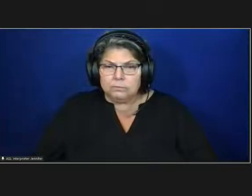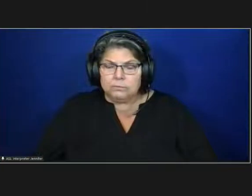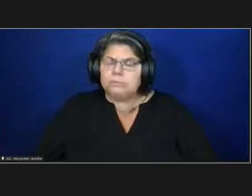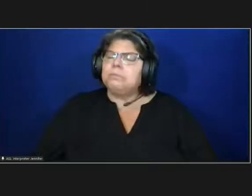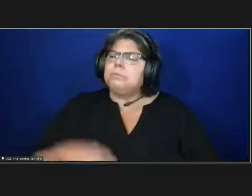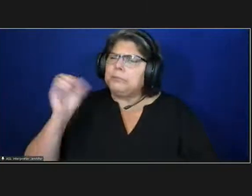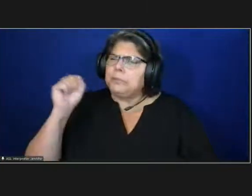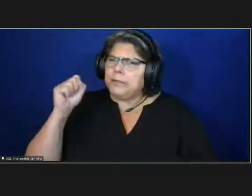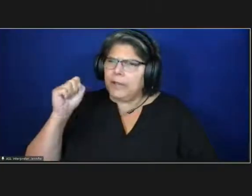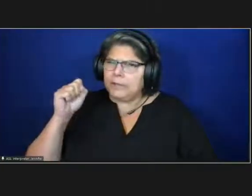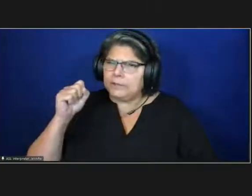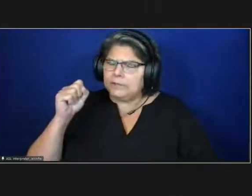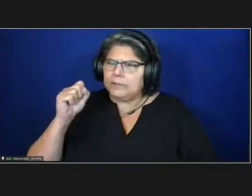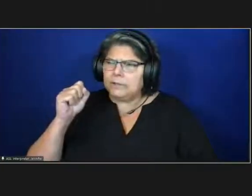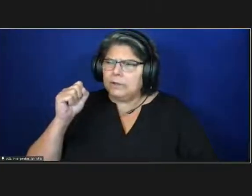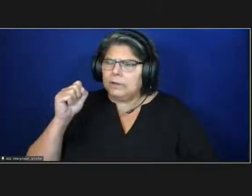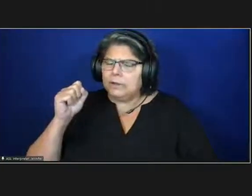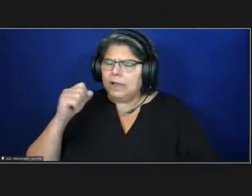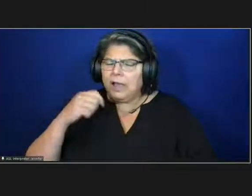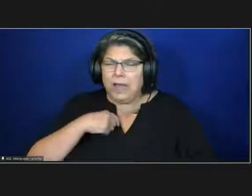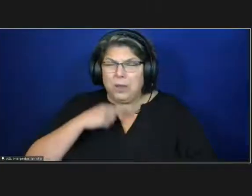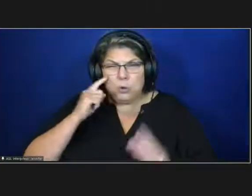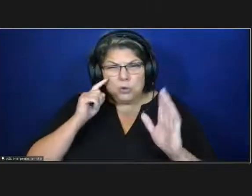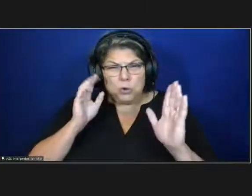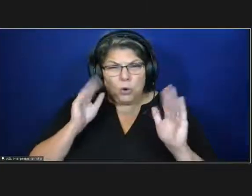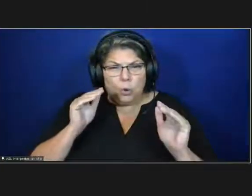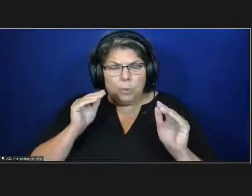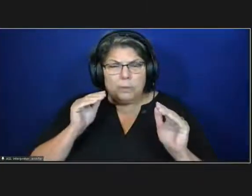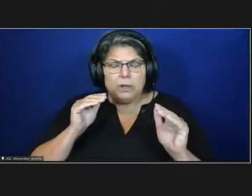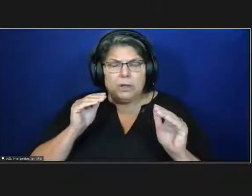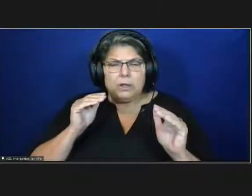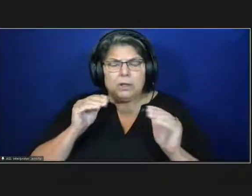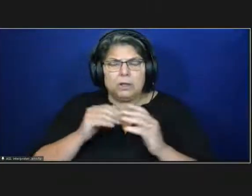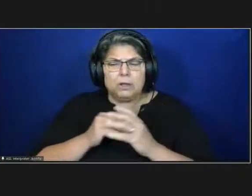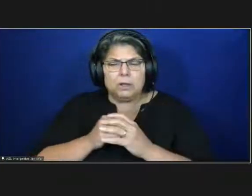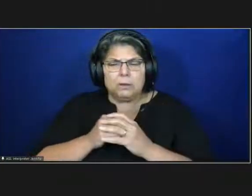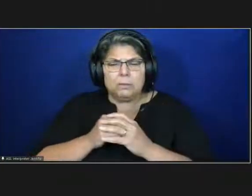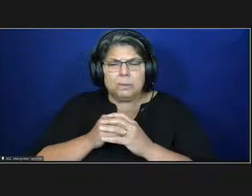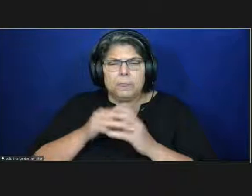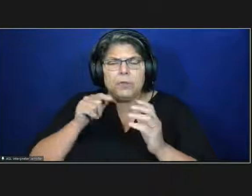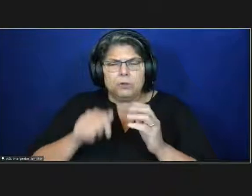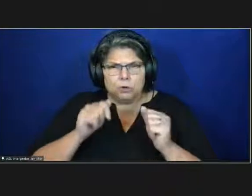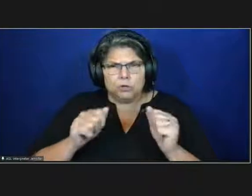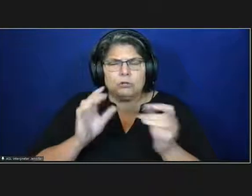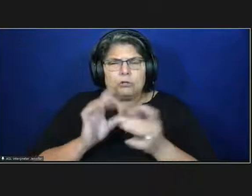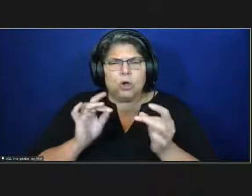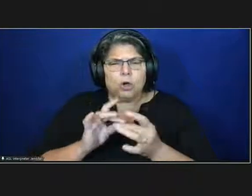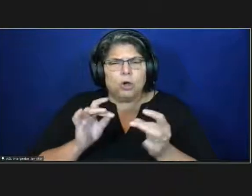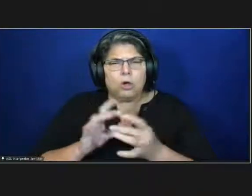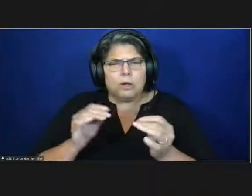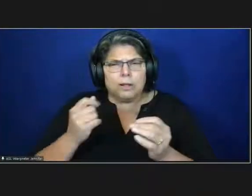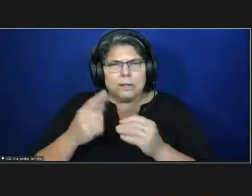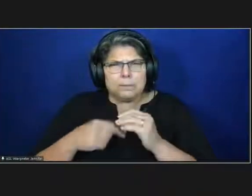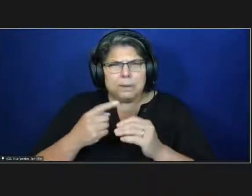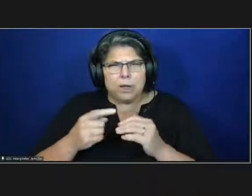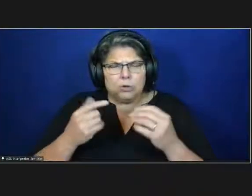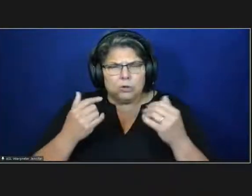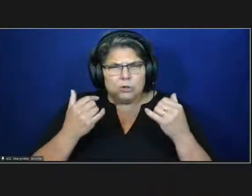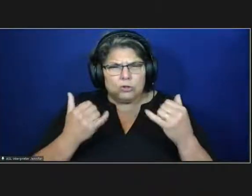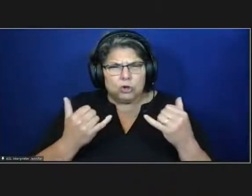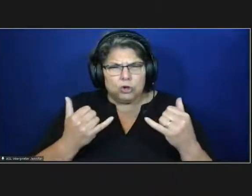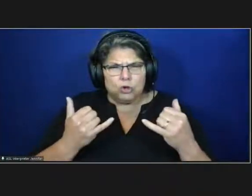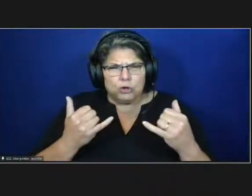Yeah, so I was hoping that you could talk a little bit about the current